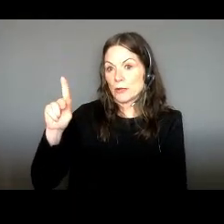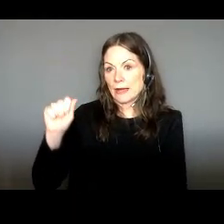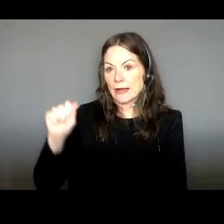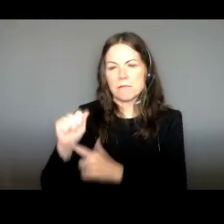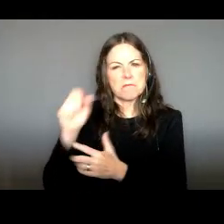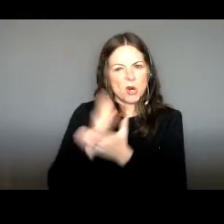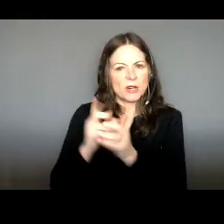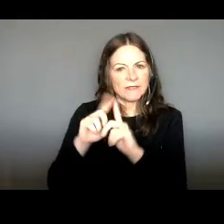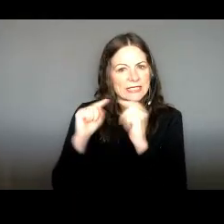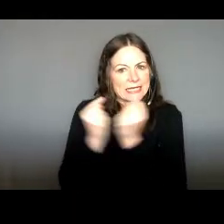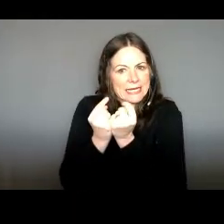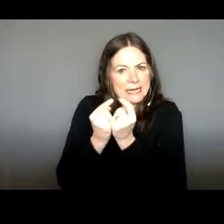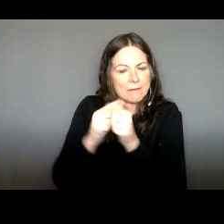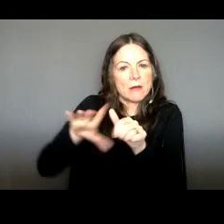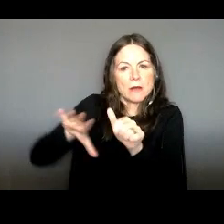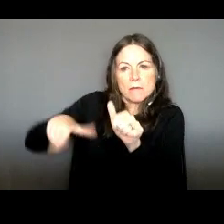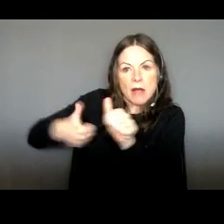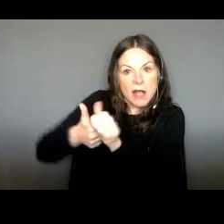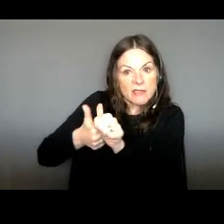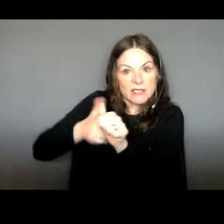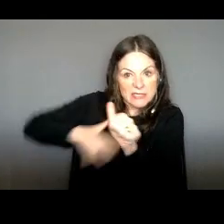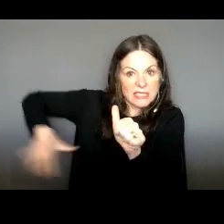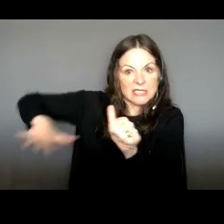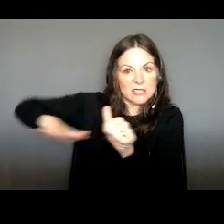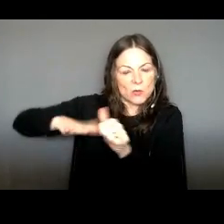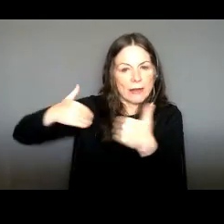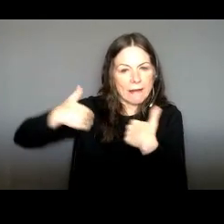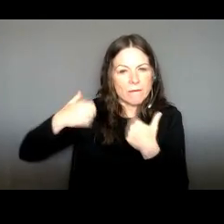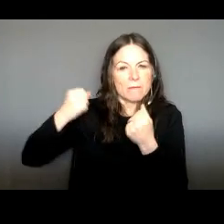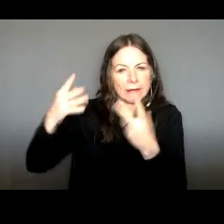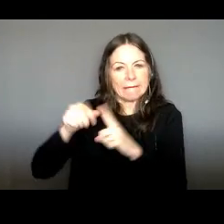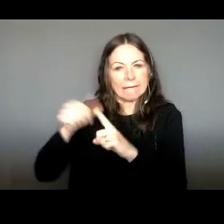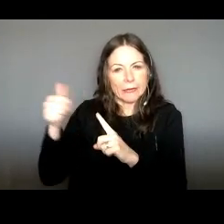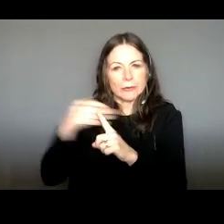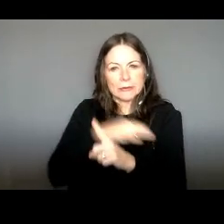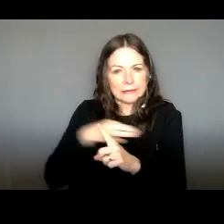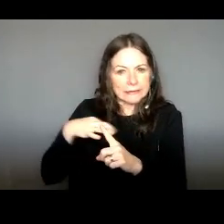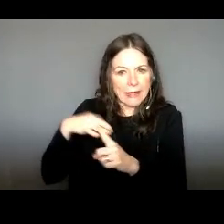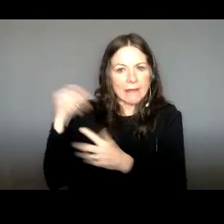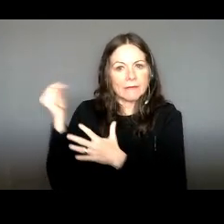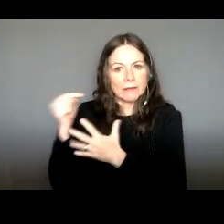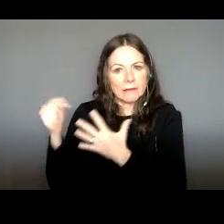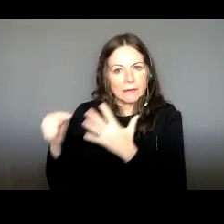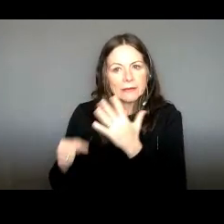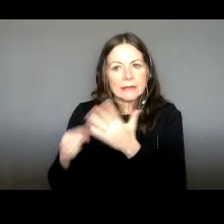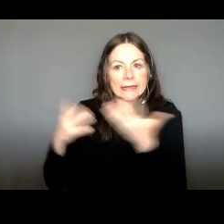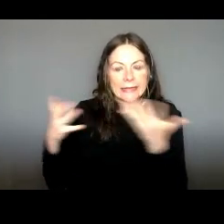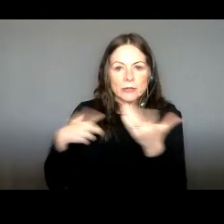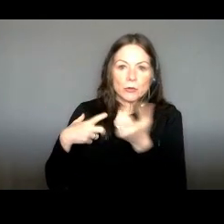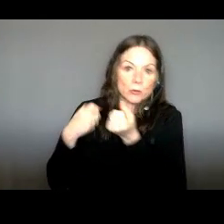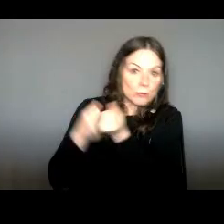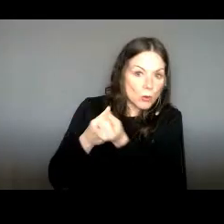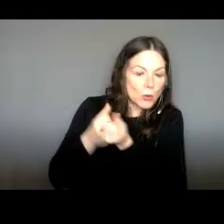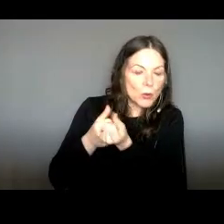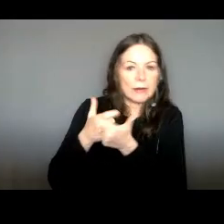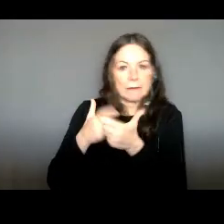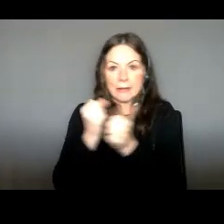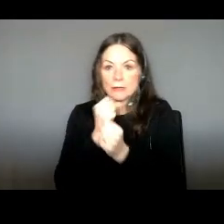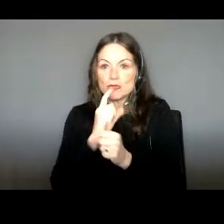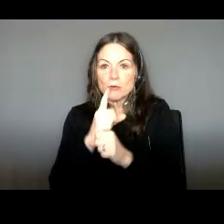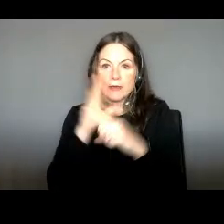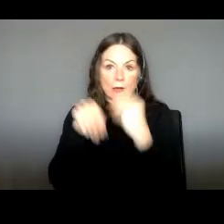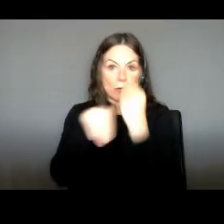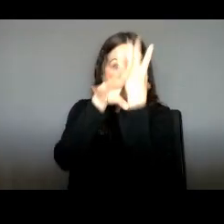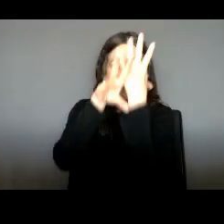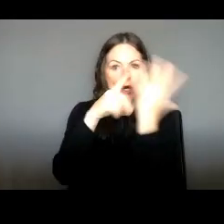the scenes, we have awesome Jenny Bolton, Layla Rich, and Ari Hawley who are helping me and supporting you in this webinar.